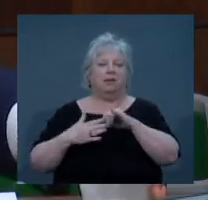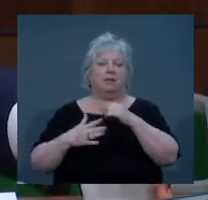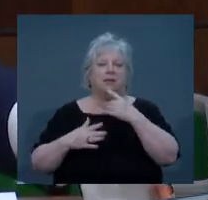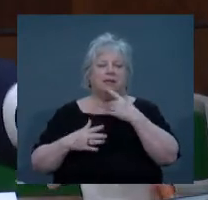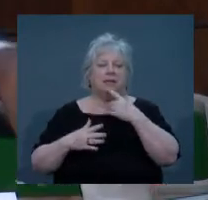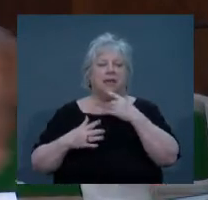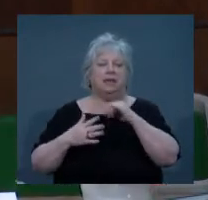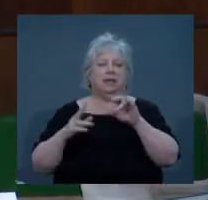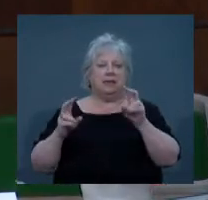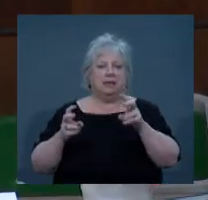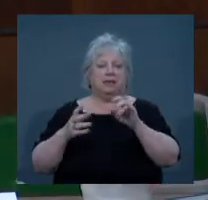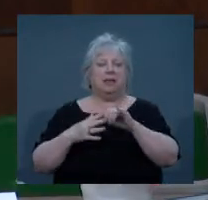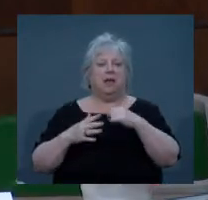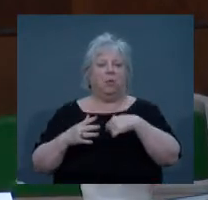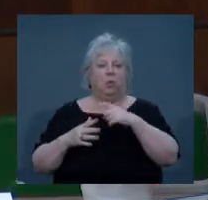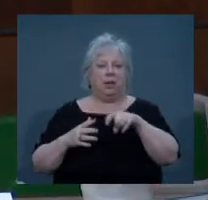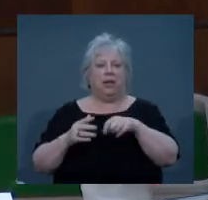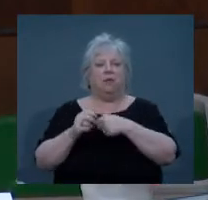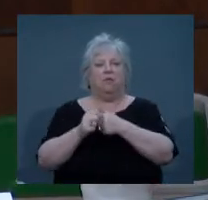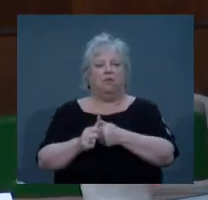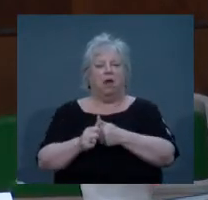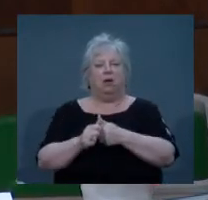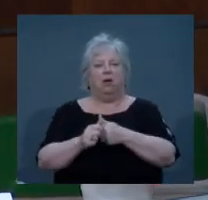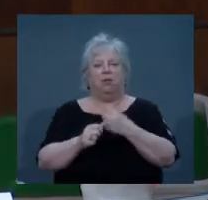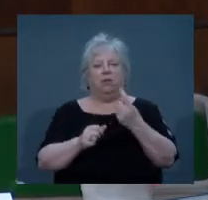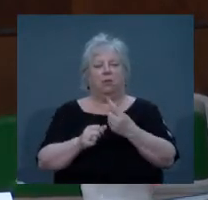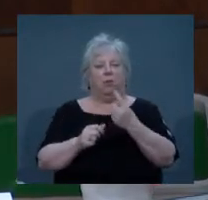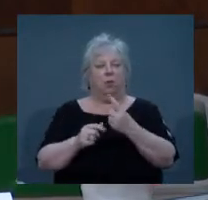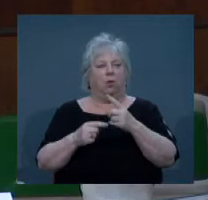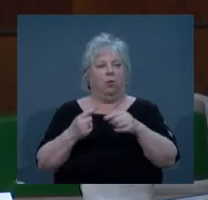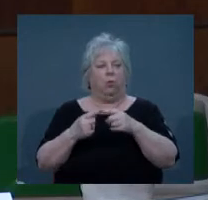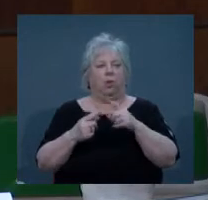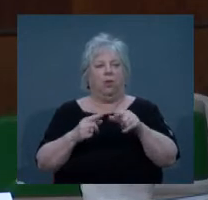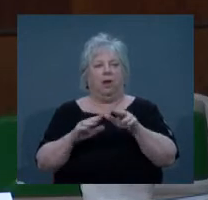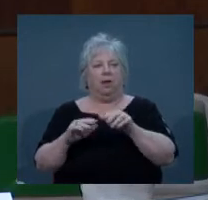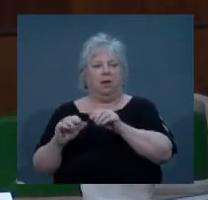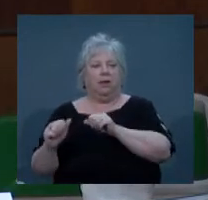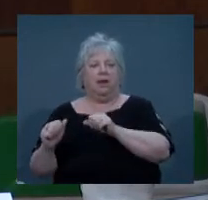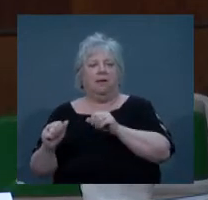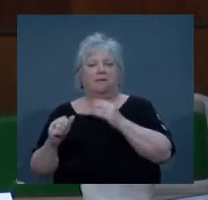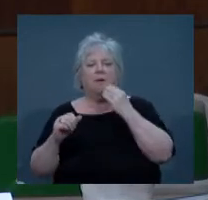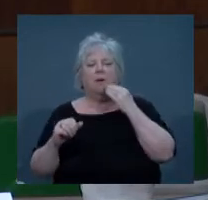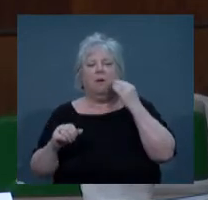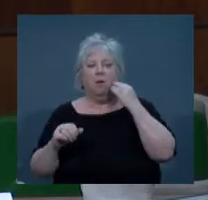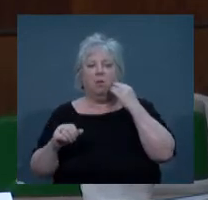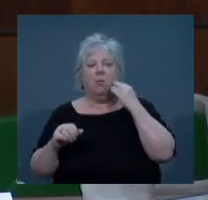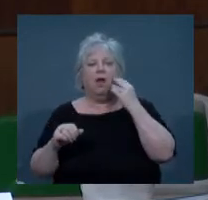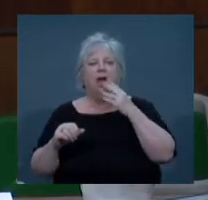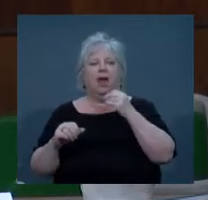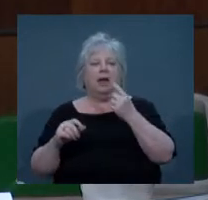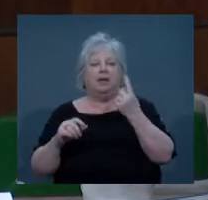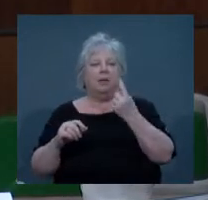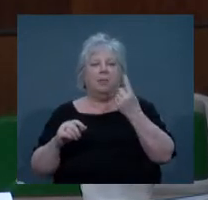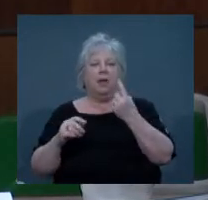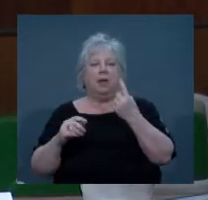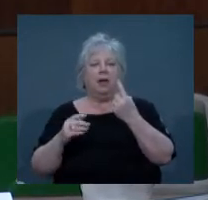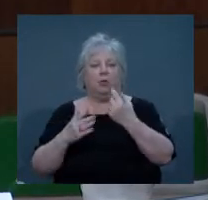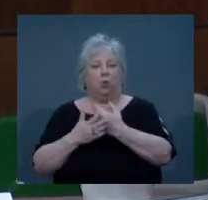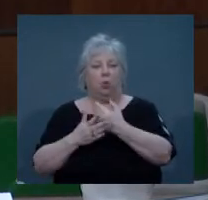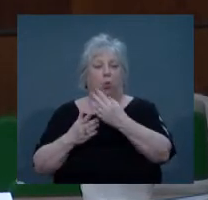that we need to follow someone whenever they vacate a residence and someone new comes in.